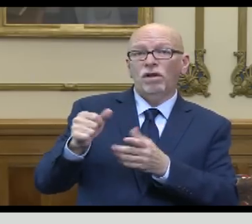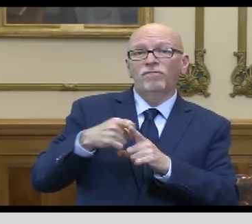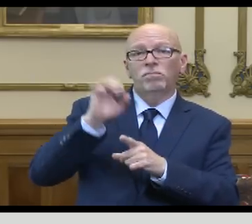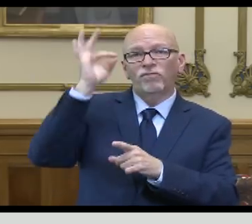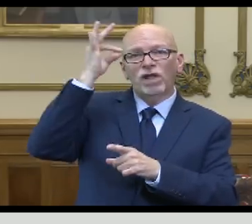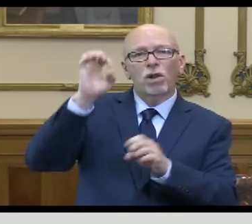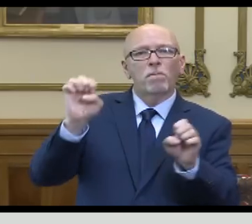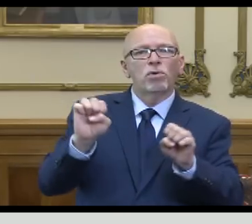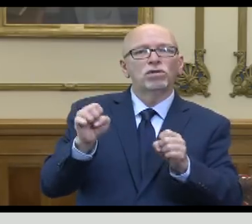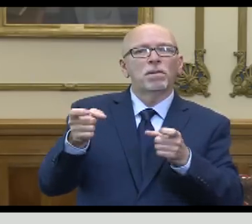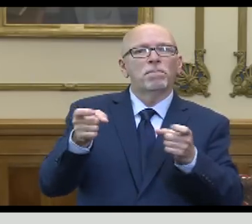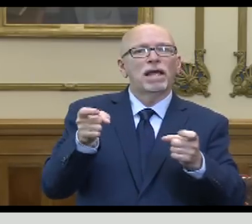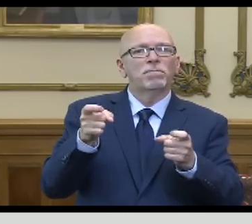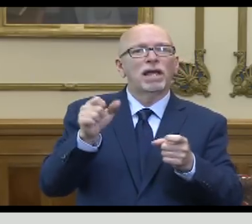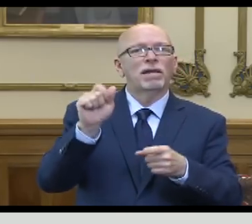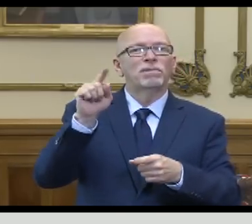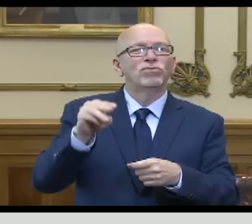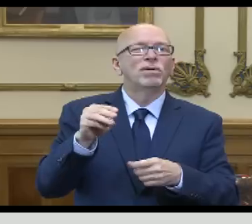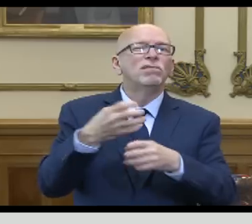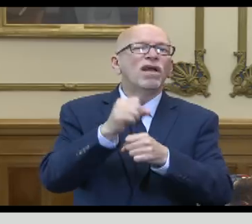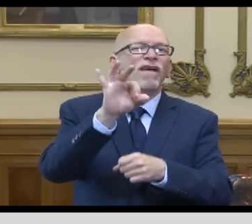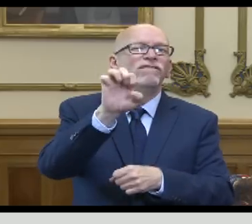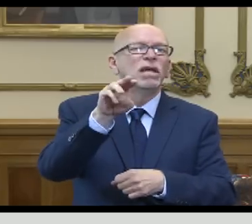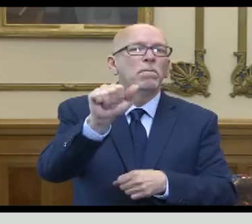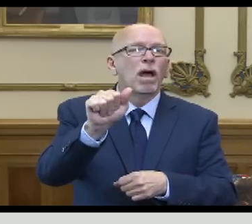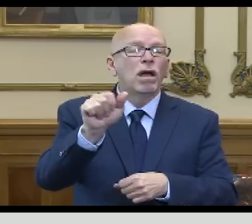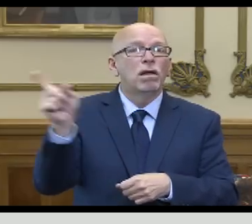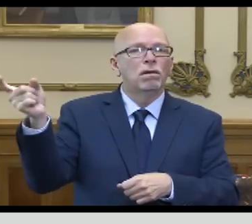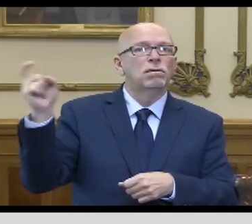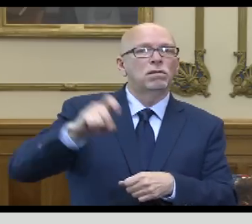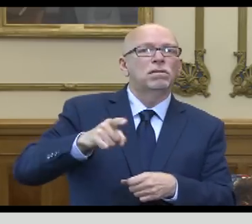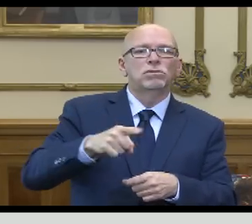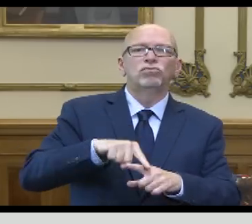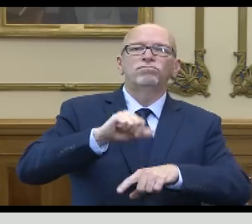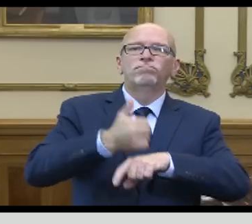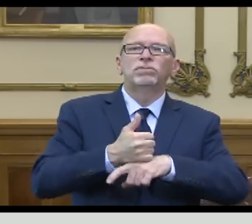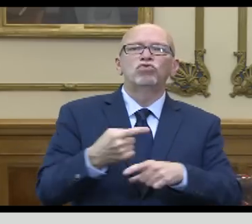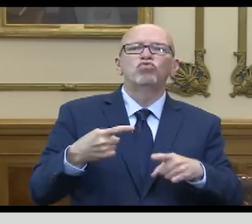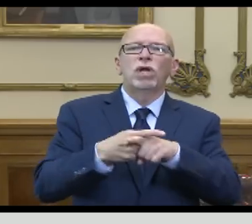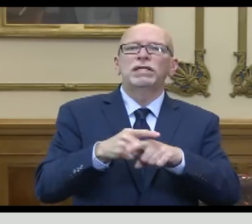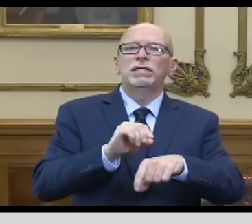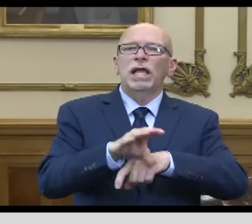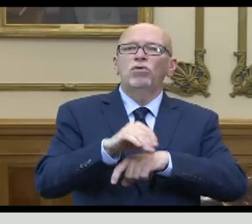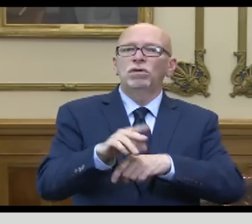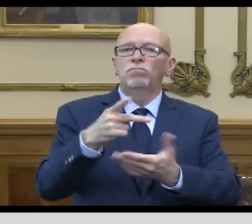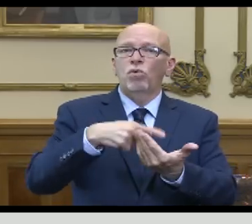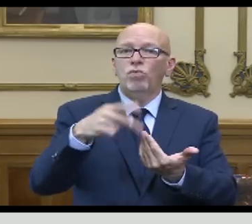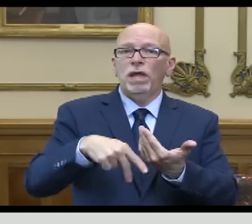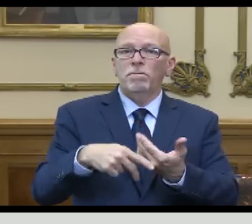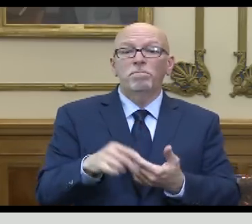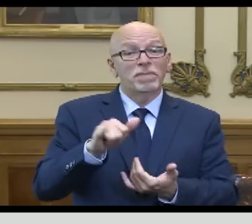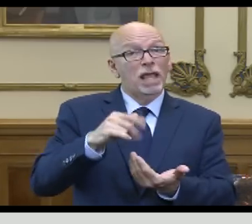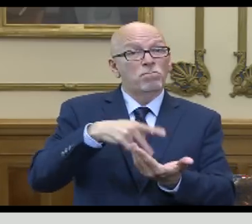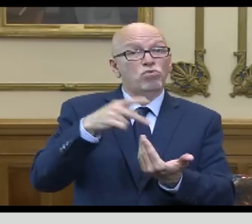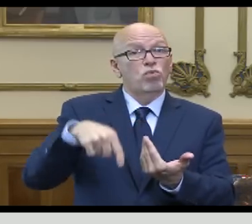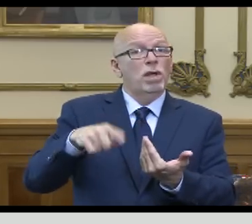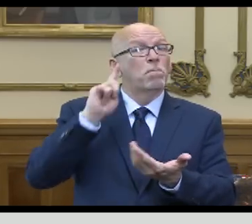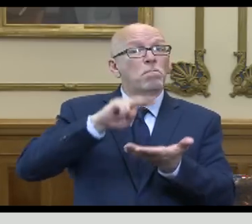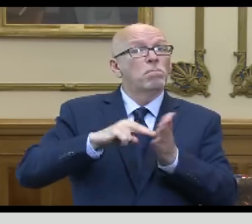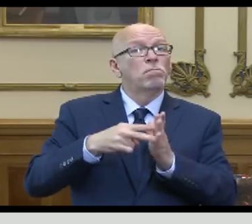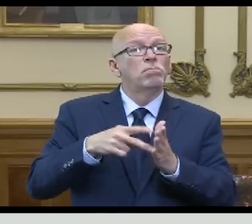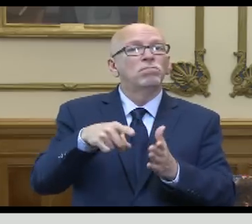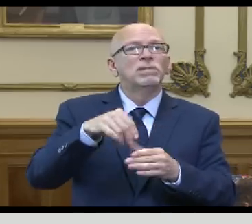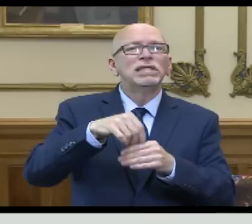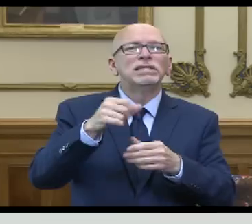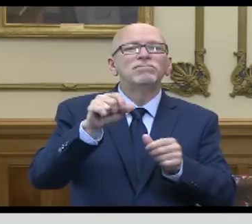Federal Emergency Management Administration, or FEMA, to establish a crisis counseling program. These programs are typically established in